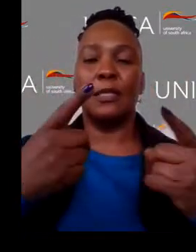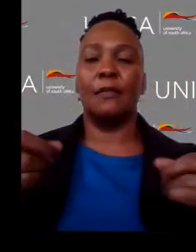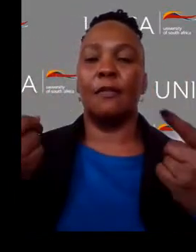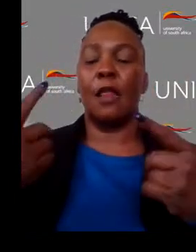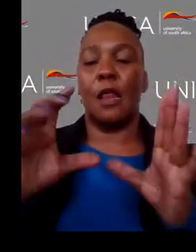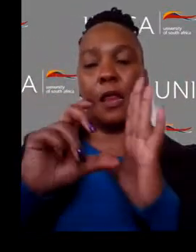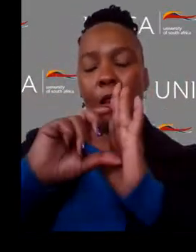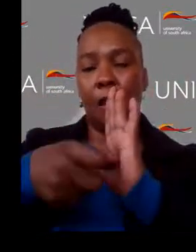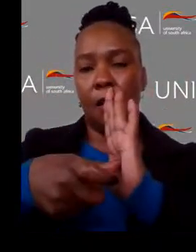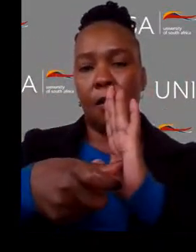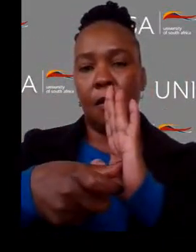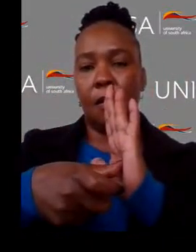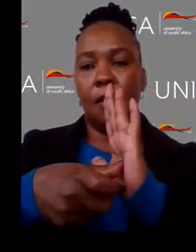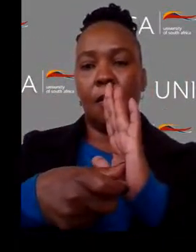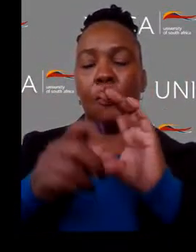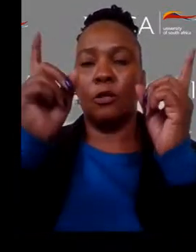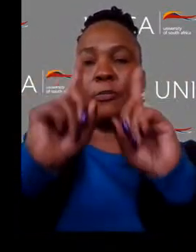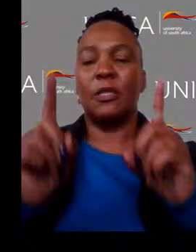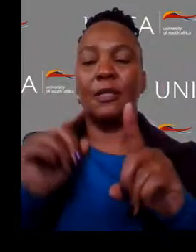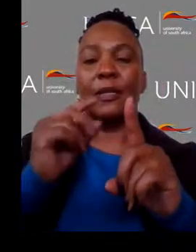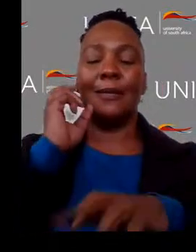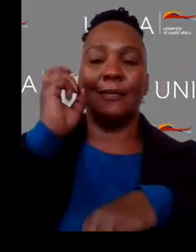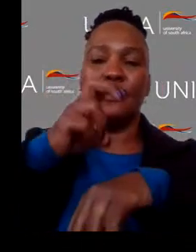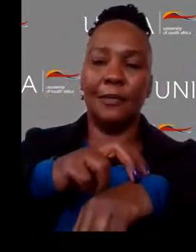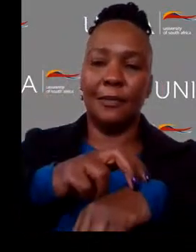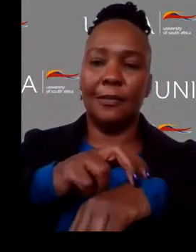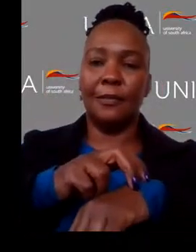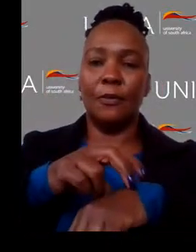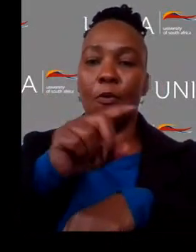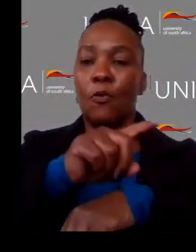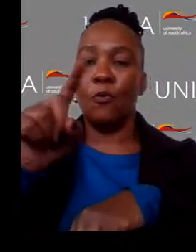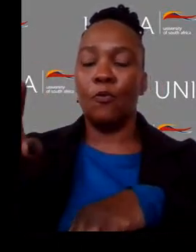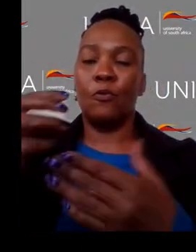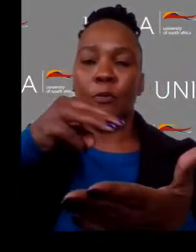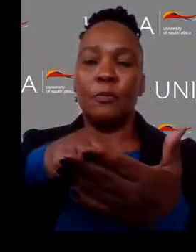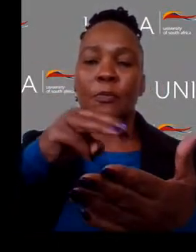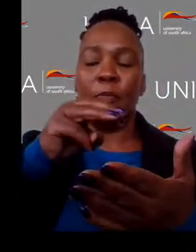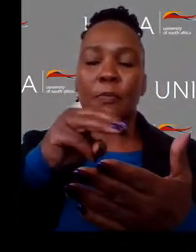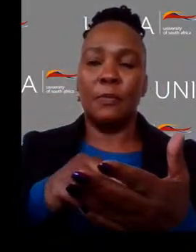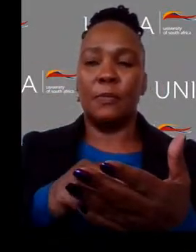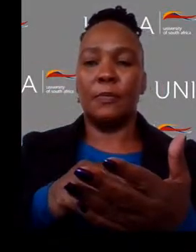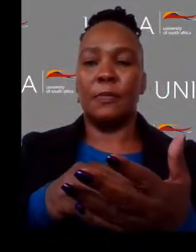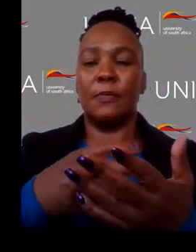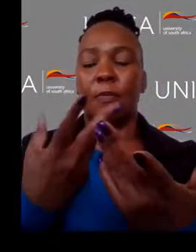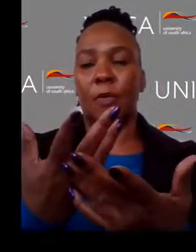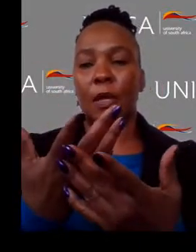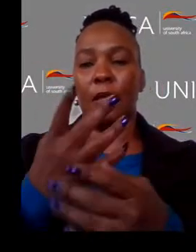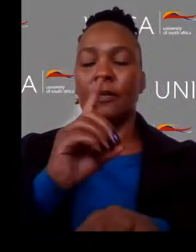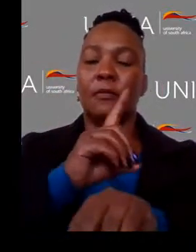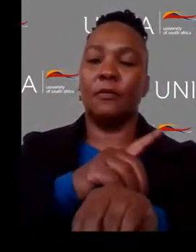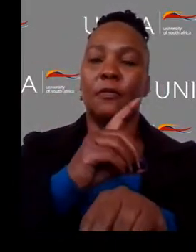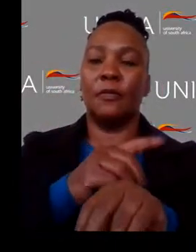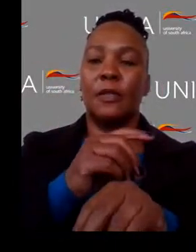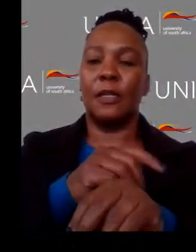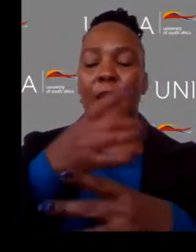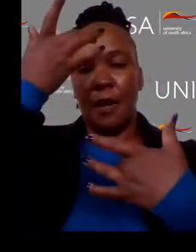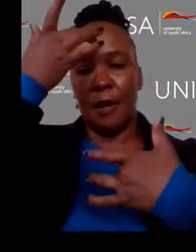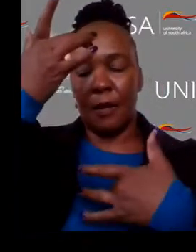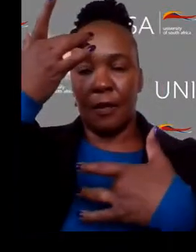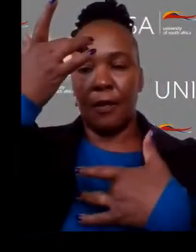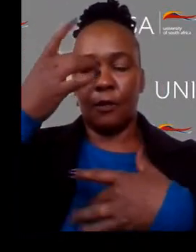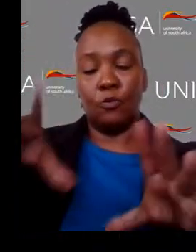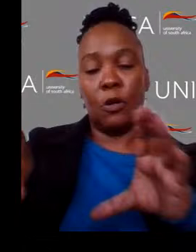disabilities or special needs or those with medical conditions, as we don't discriminate to accommodate diversity.